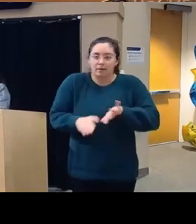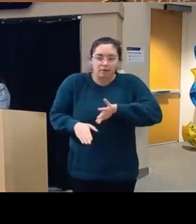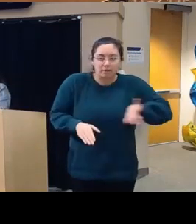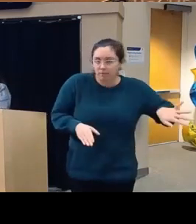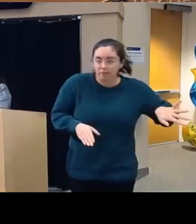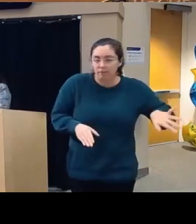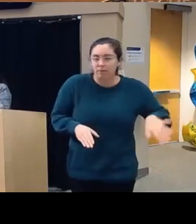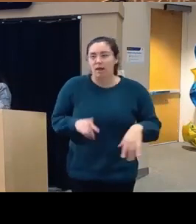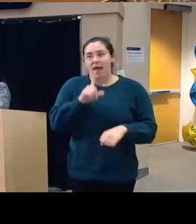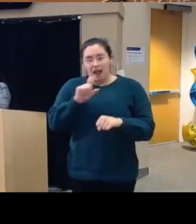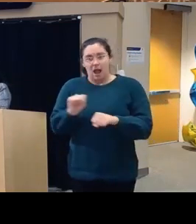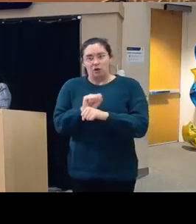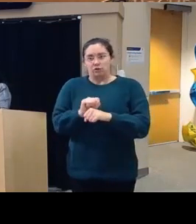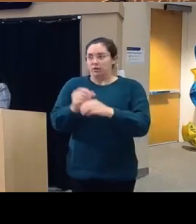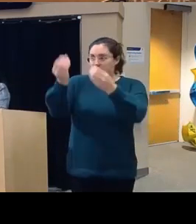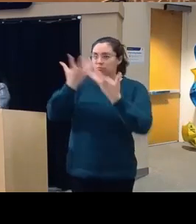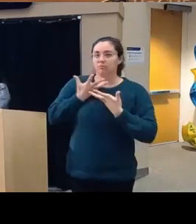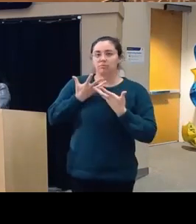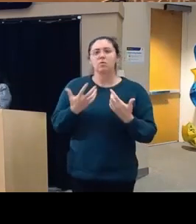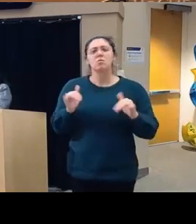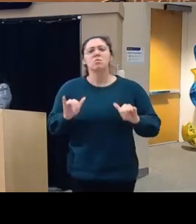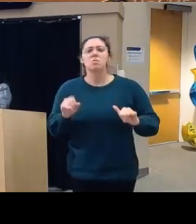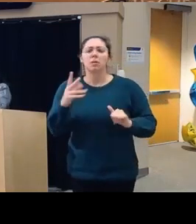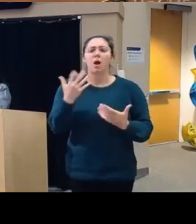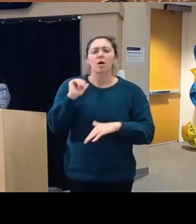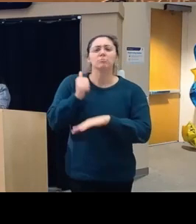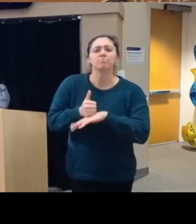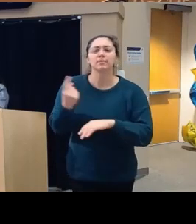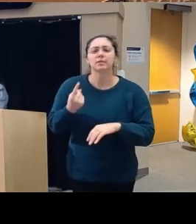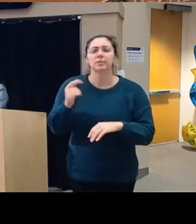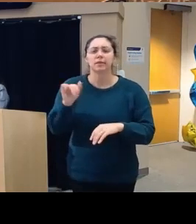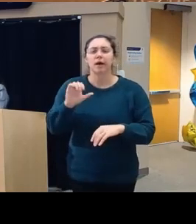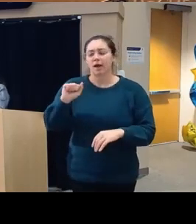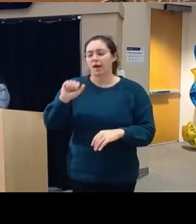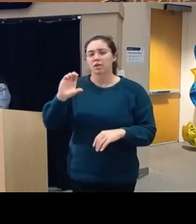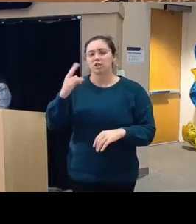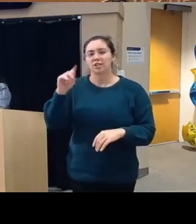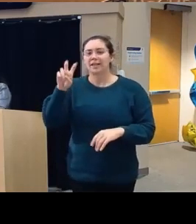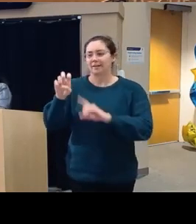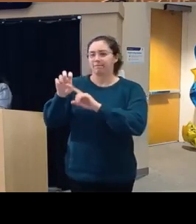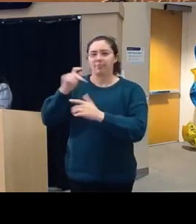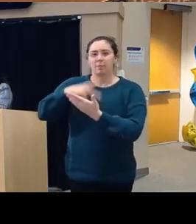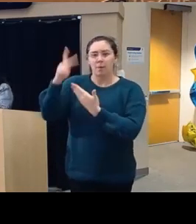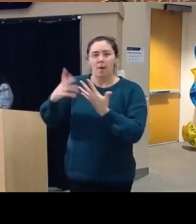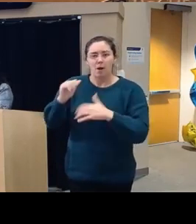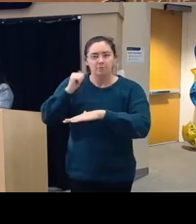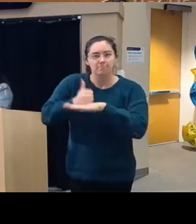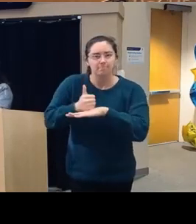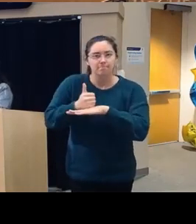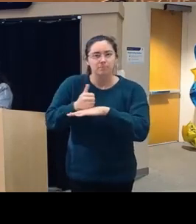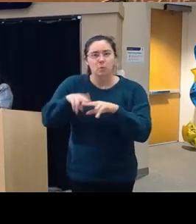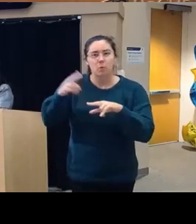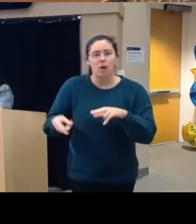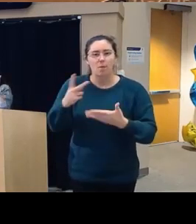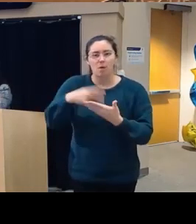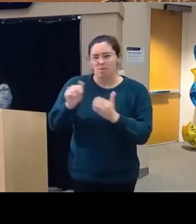affiliated necessarily, to actually say, okay, I want to like implement something like Achieve. I want to implement a behavioral weight loss program. How do I